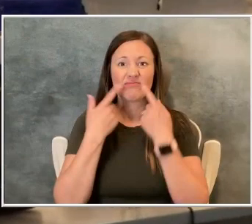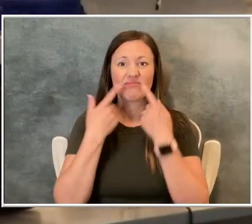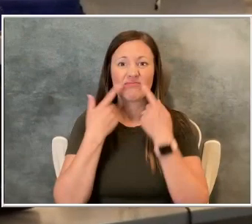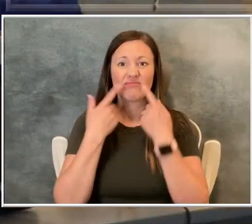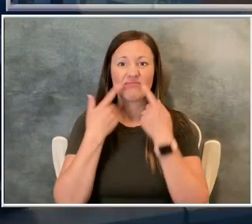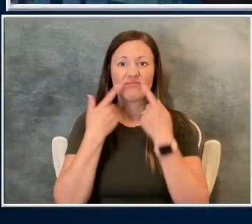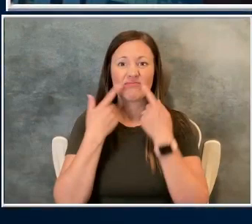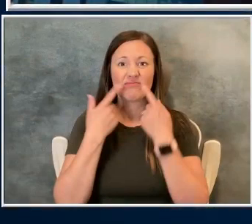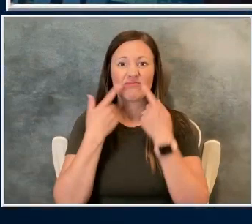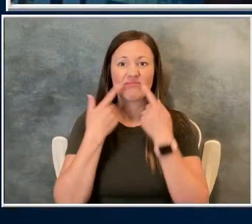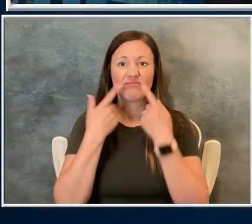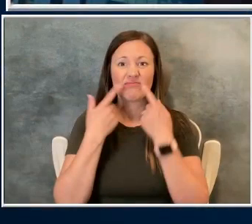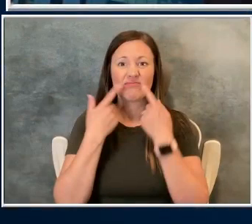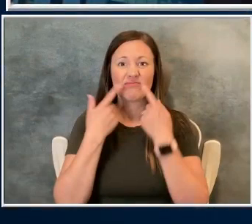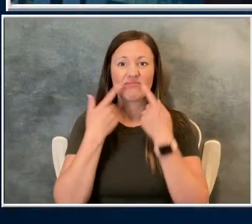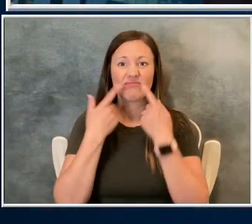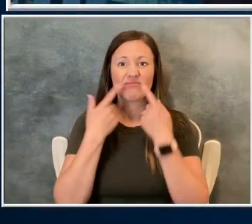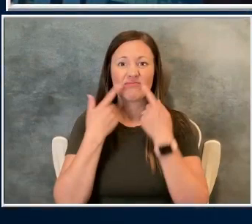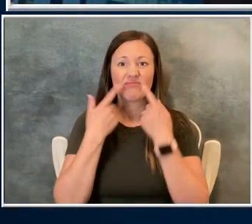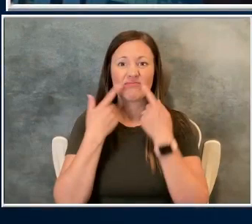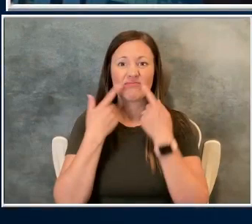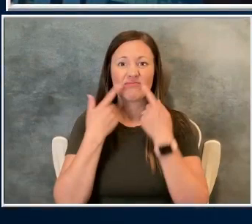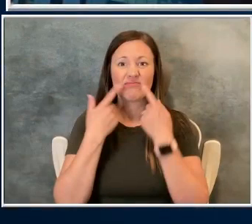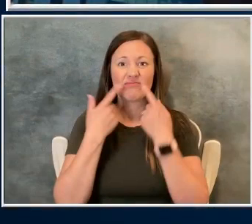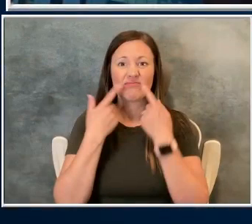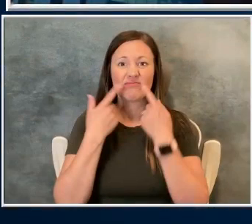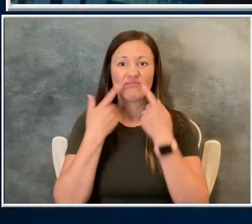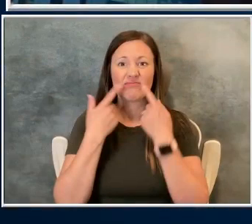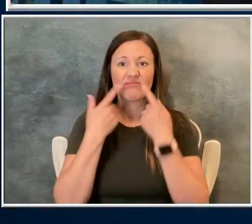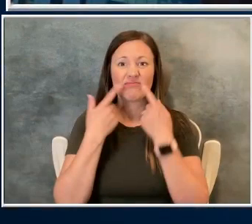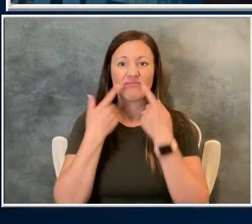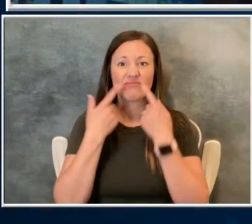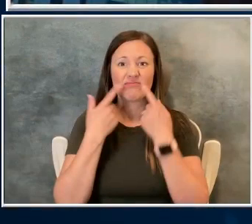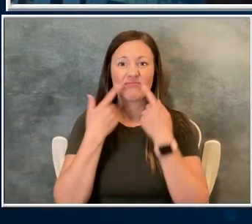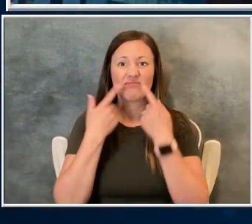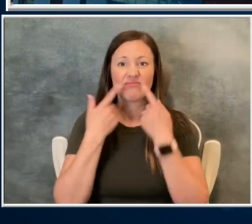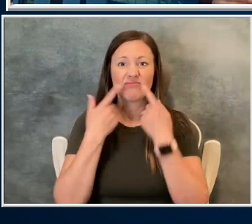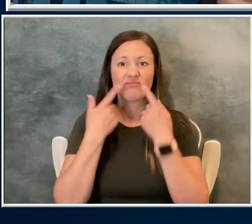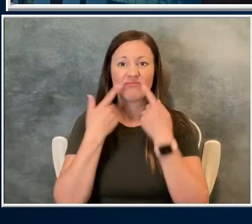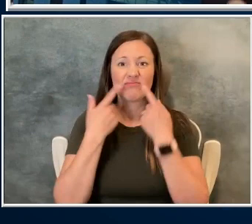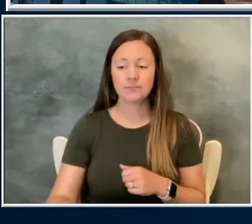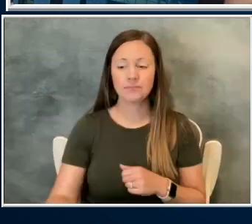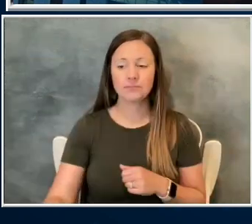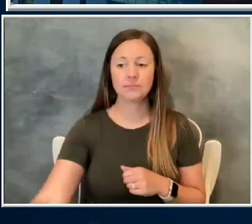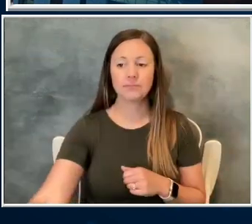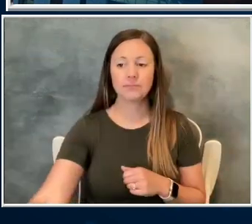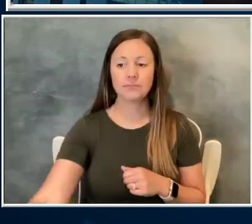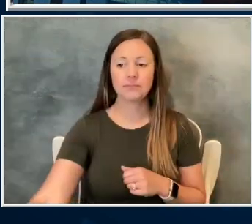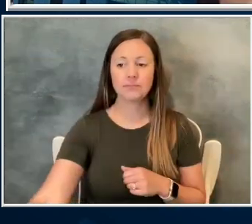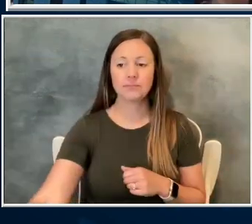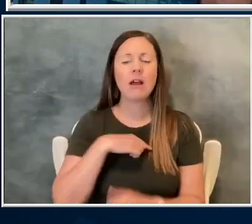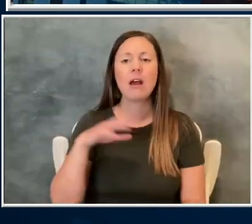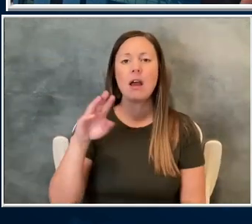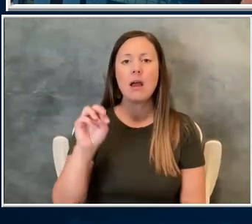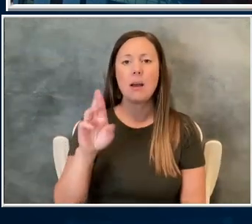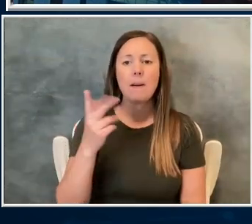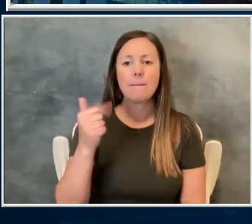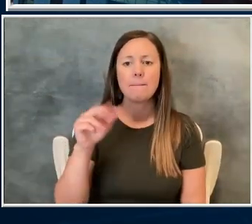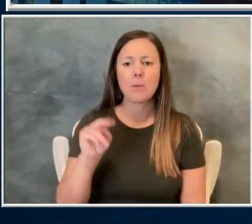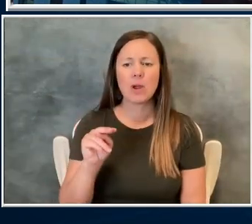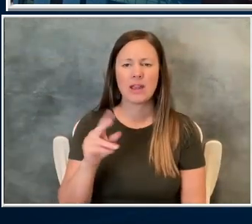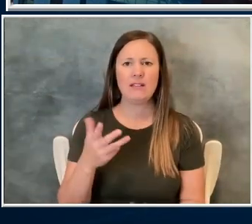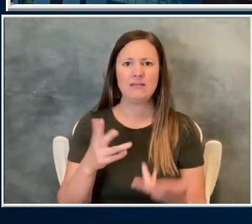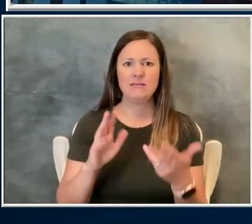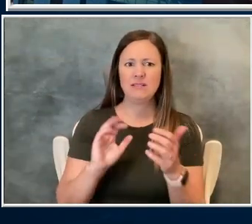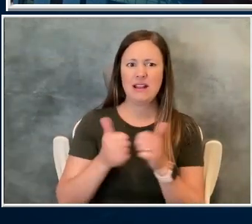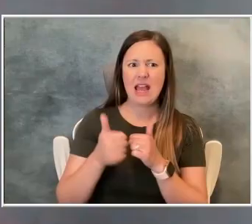Morgan Welch from the Community Blood Center is with us now today. Morgan, how low is the supply and why is it so low